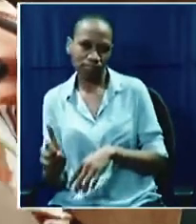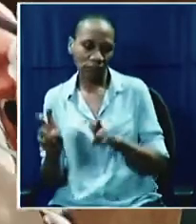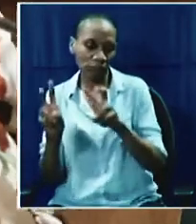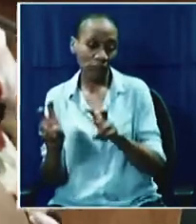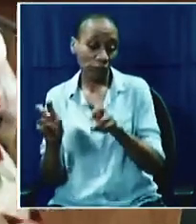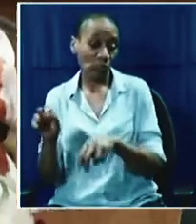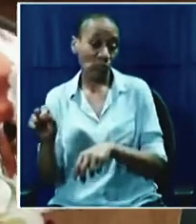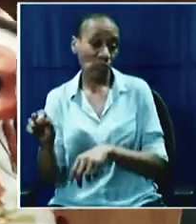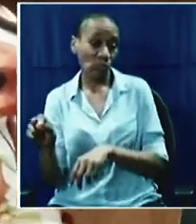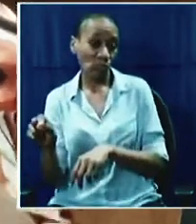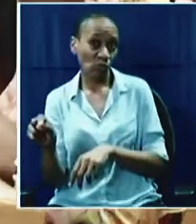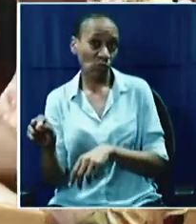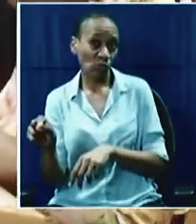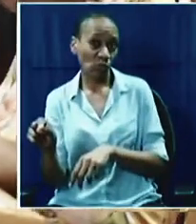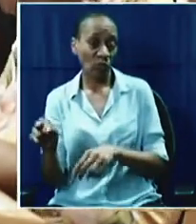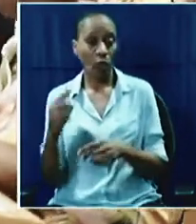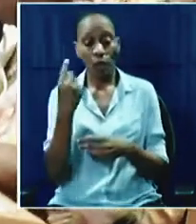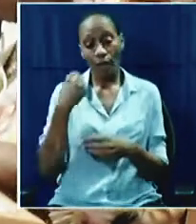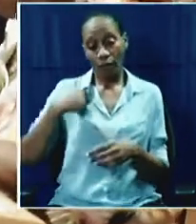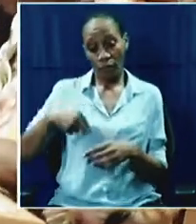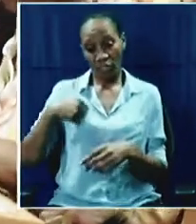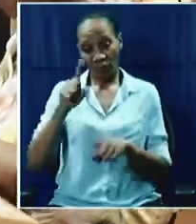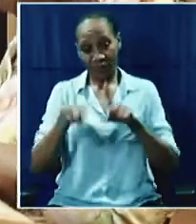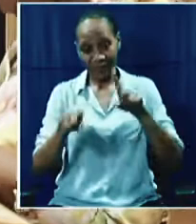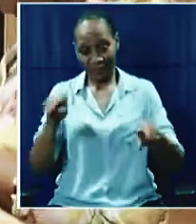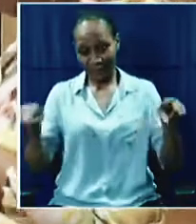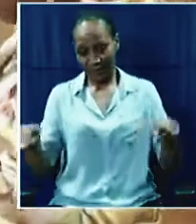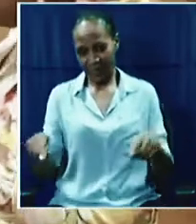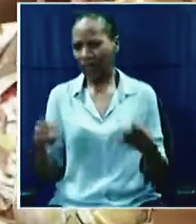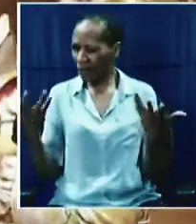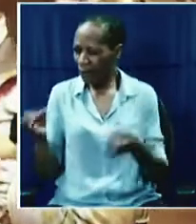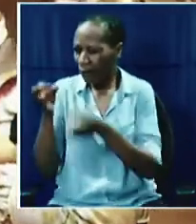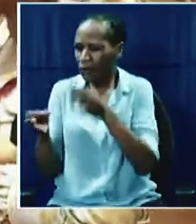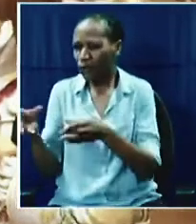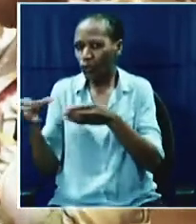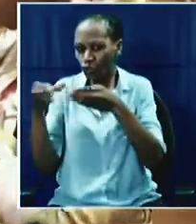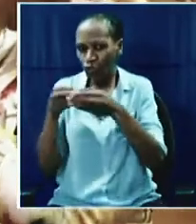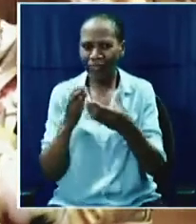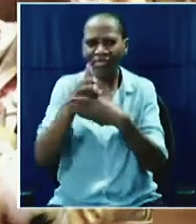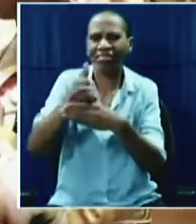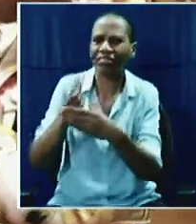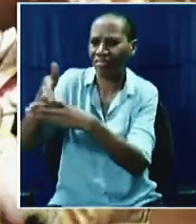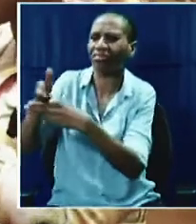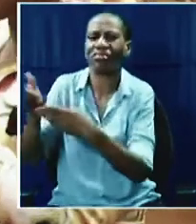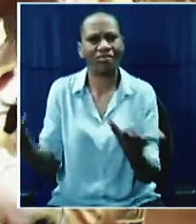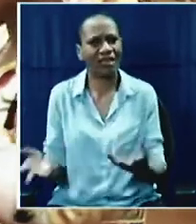zinayo nayo imithelela kokwenzekayo khona. Sicela ukuthi-ke iy'nhlangano zepolitiki